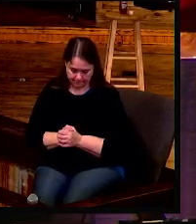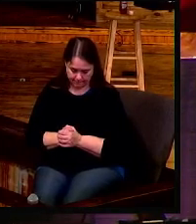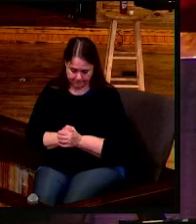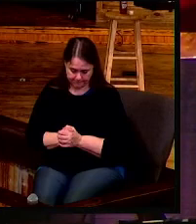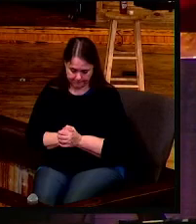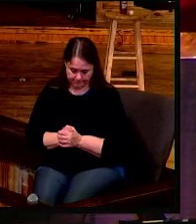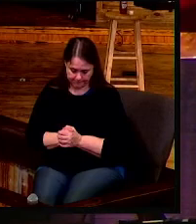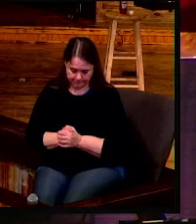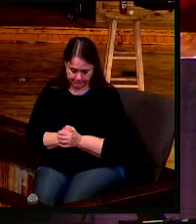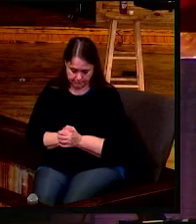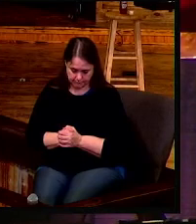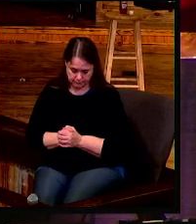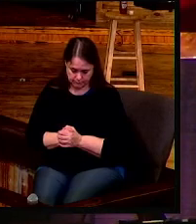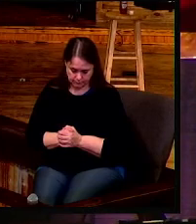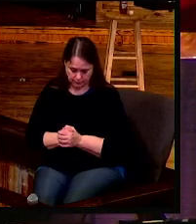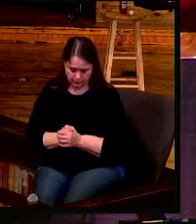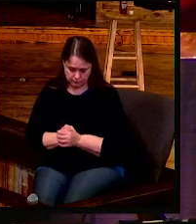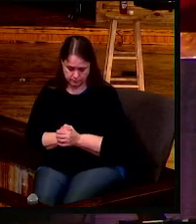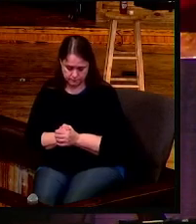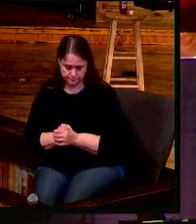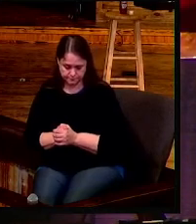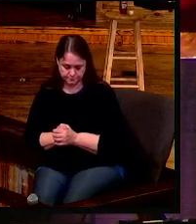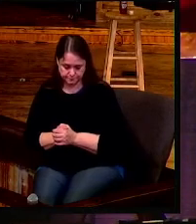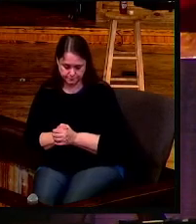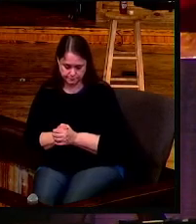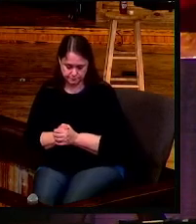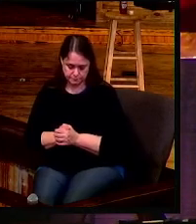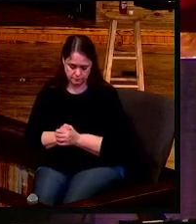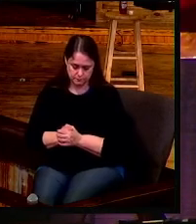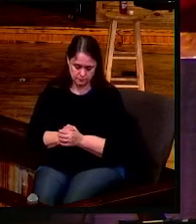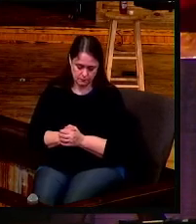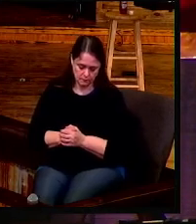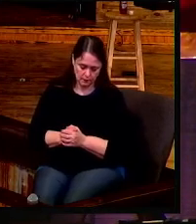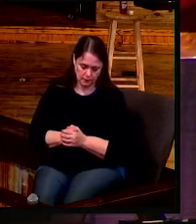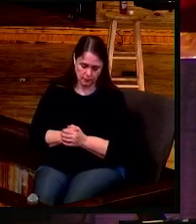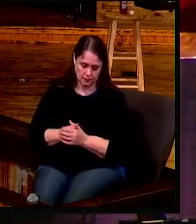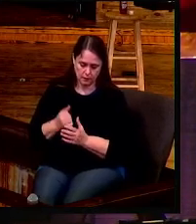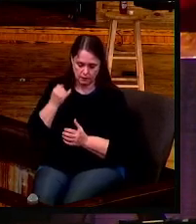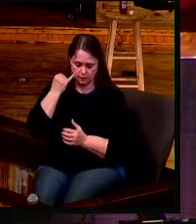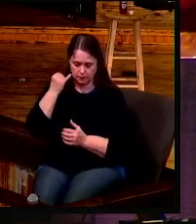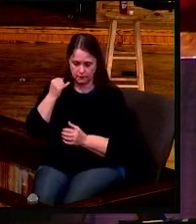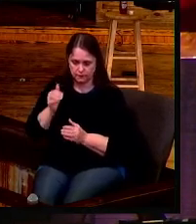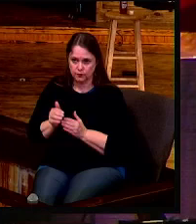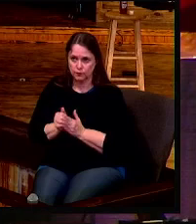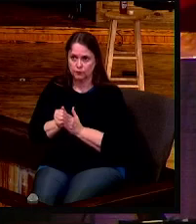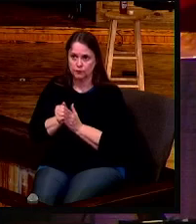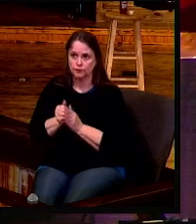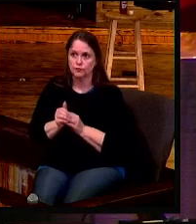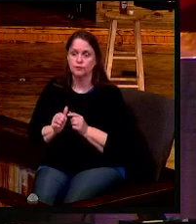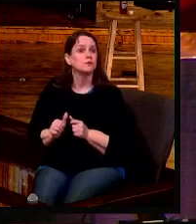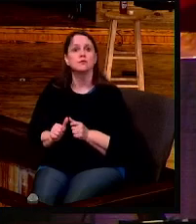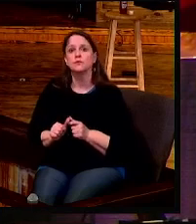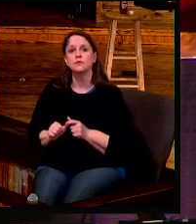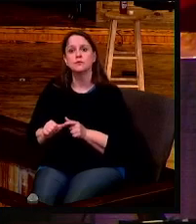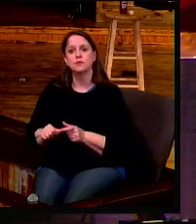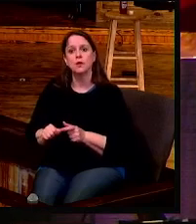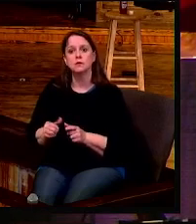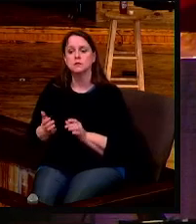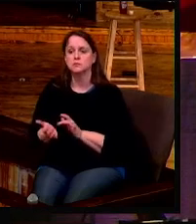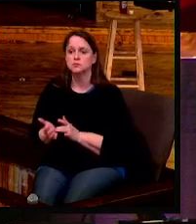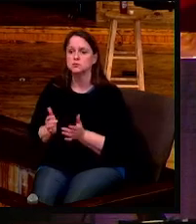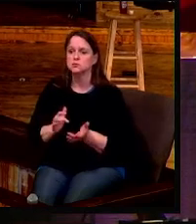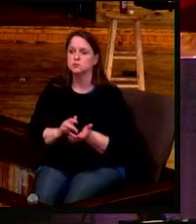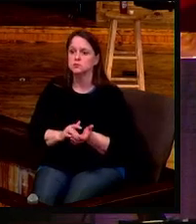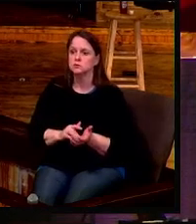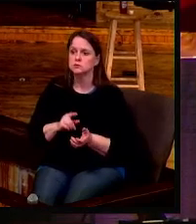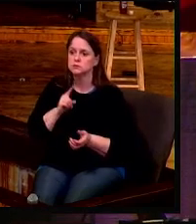the taste of gossip, those who follow Jesus have better uses for language than that. Don't talk dirty or silly.